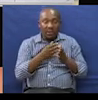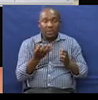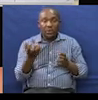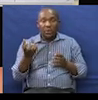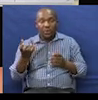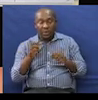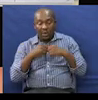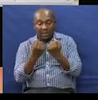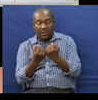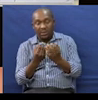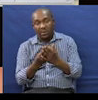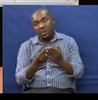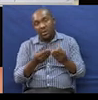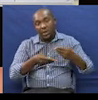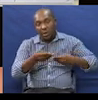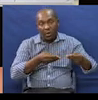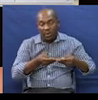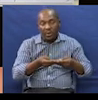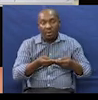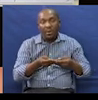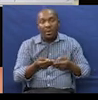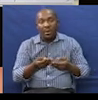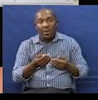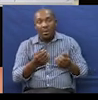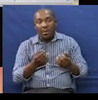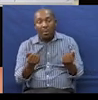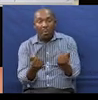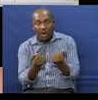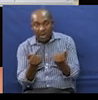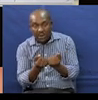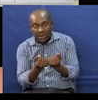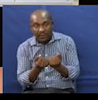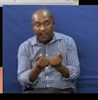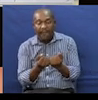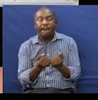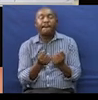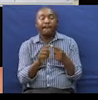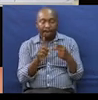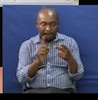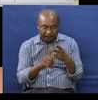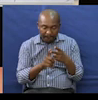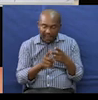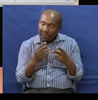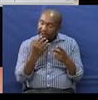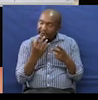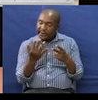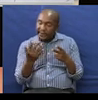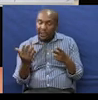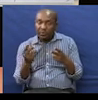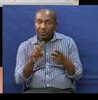organization and economic production, as well as we saw the types of